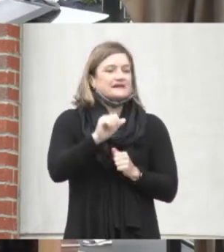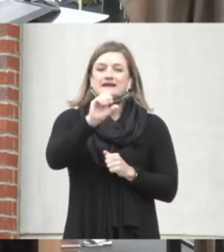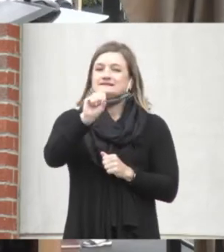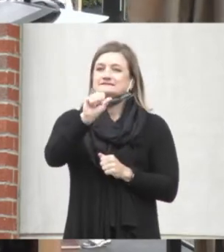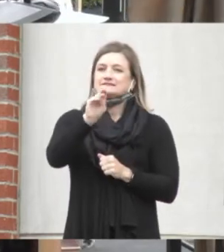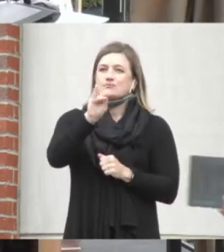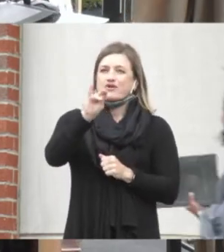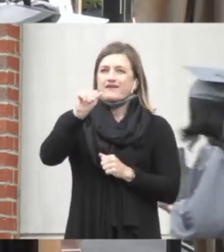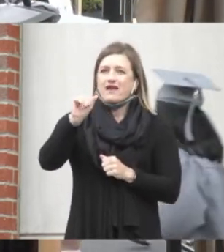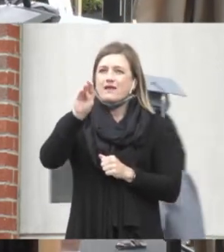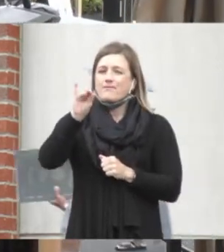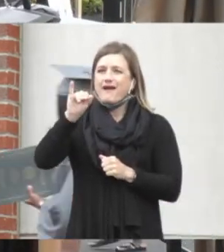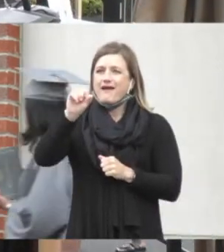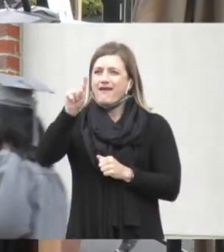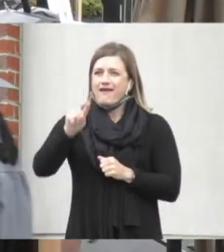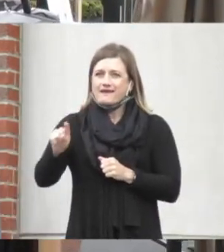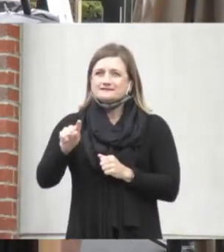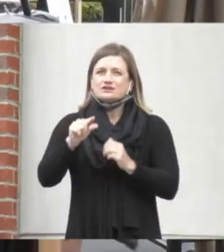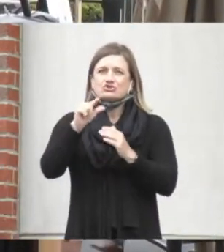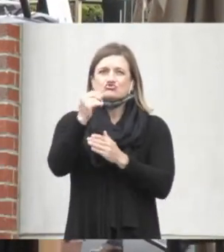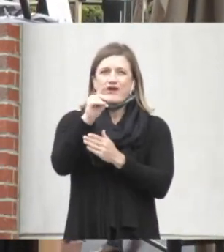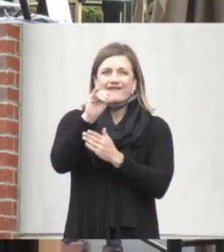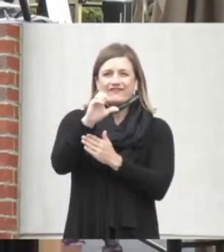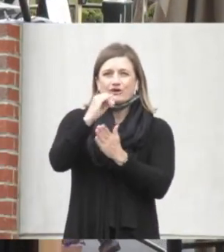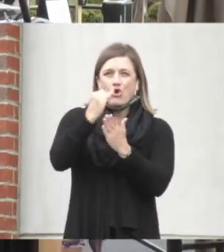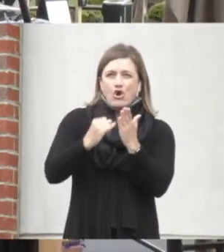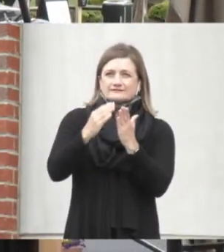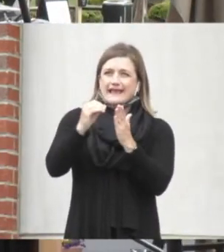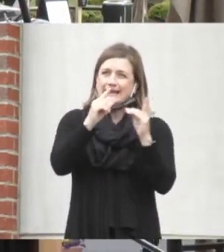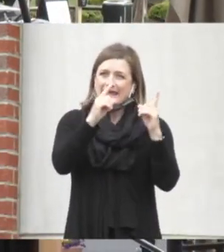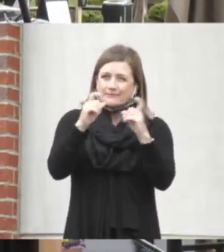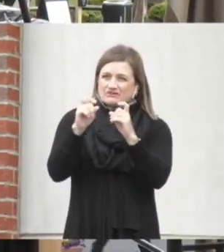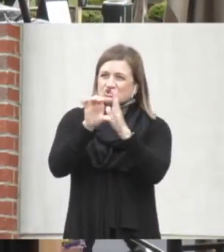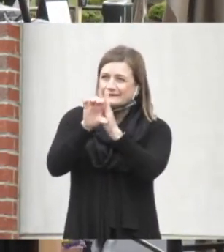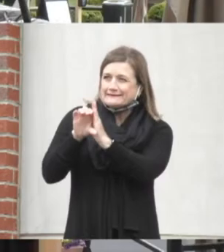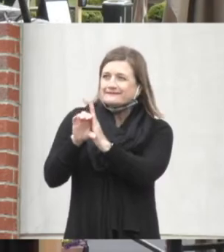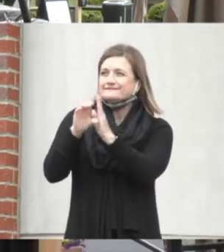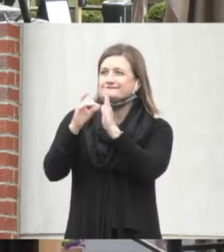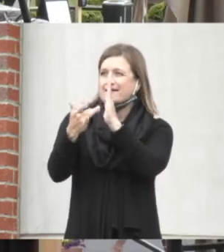Sabrina Baez, graphic arts and imaging technology, flexography.